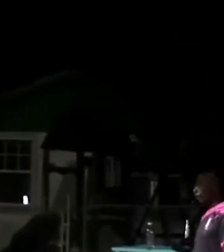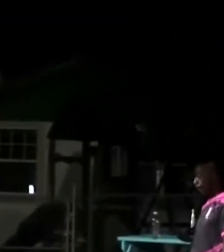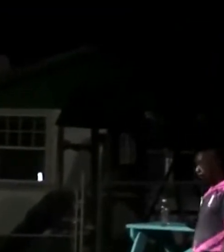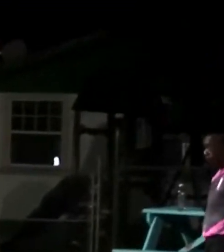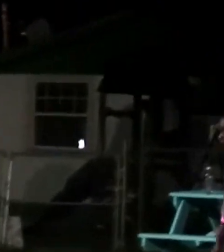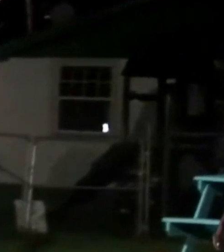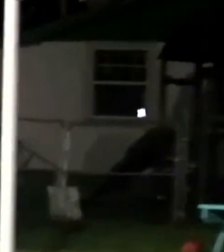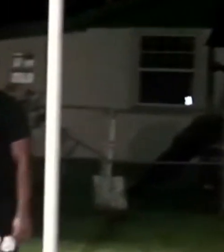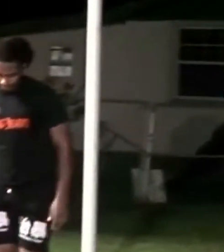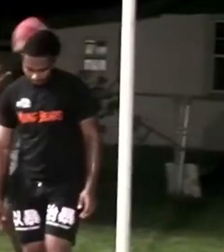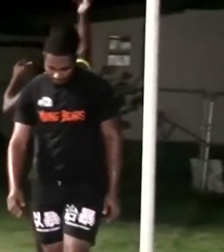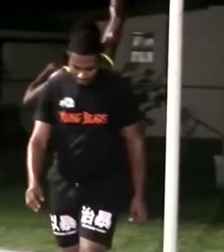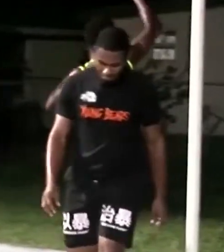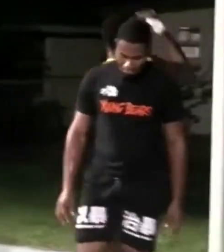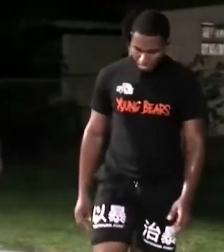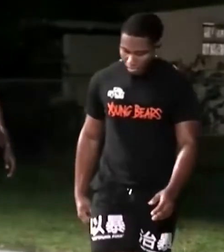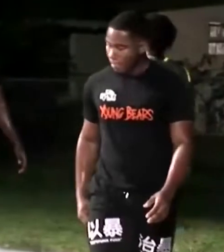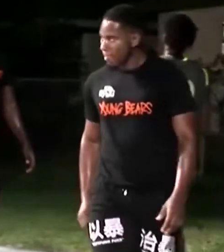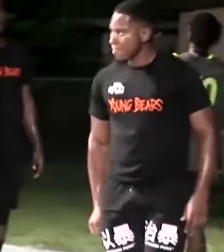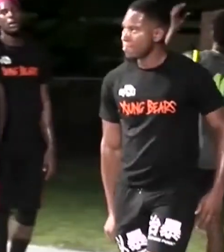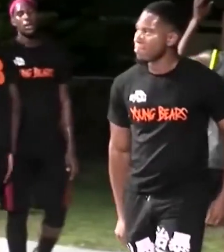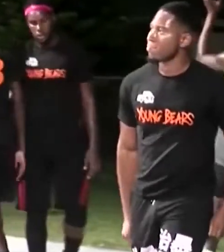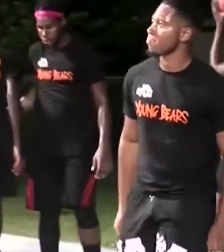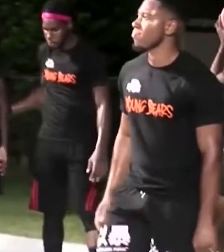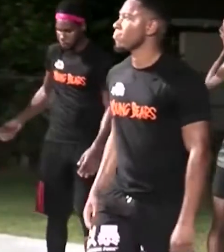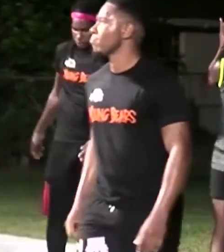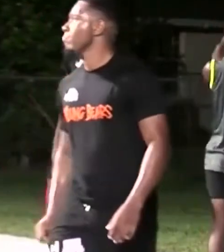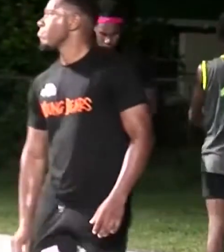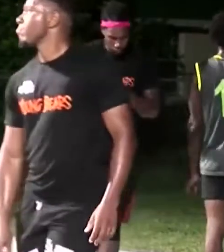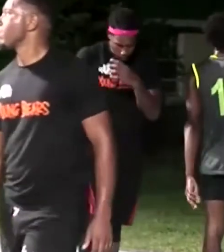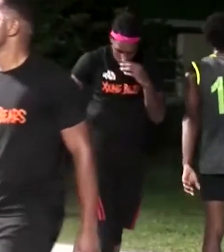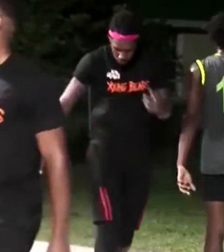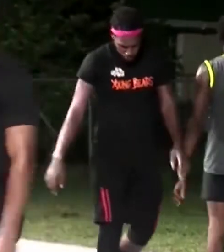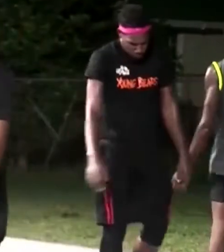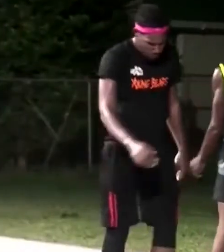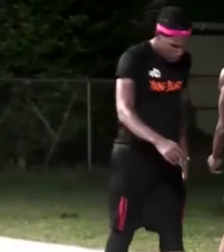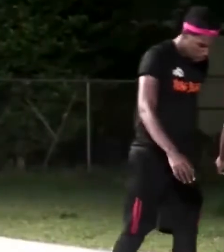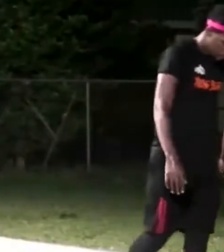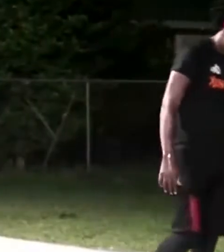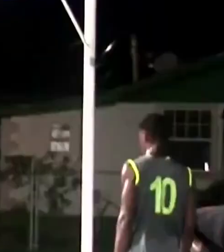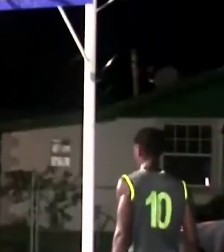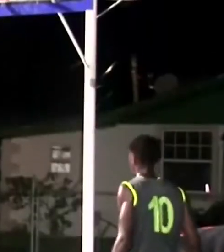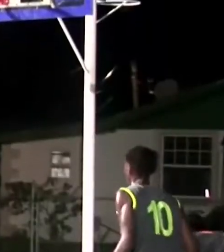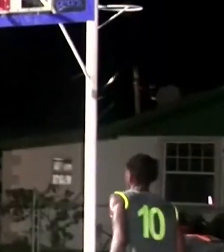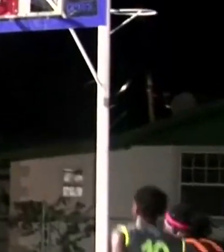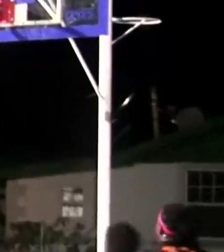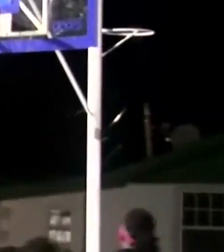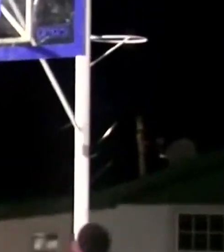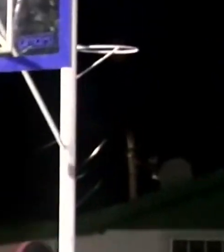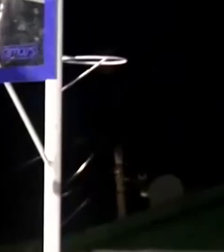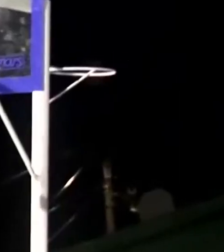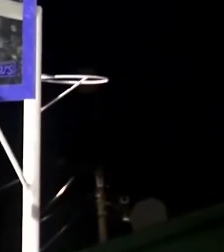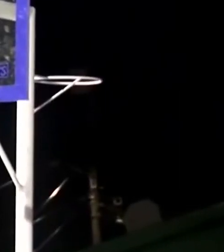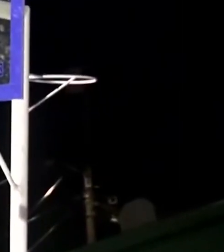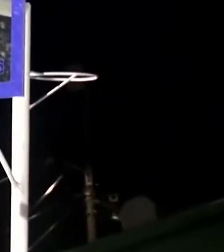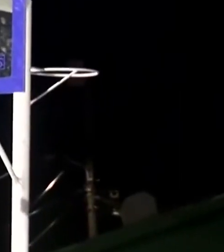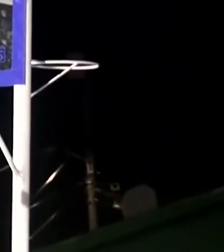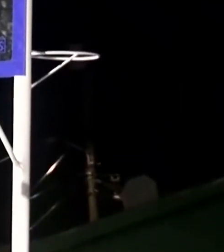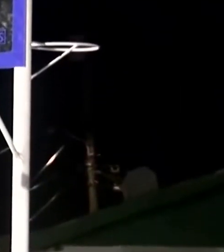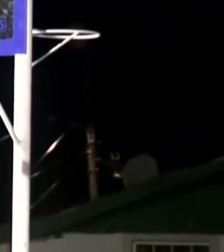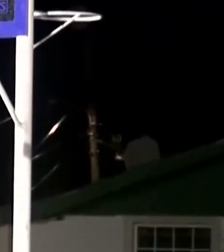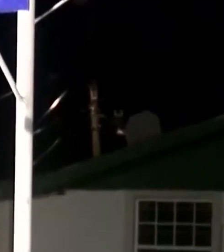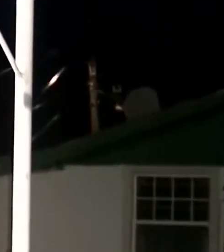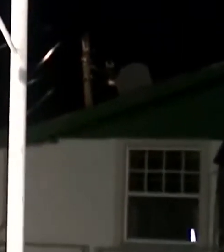2 in traffic and add the fall for good measure. 3-point play. And he was good enough to sink the extra